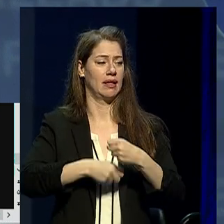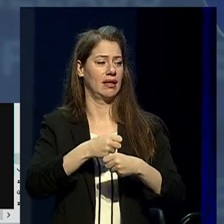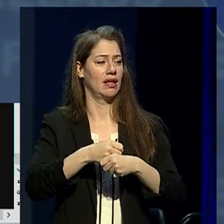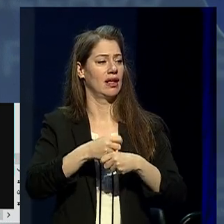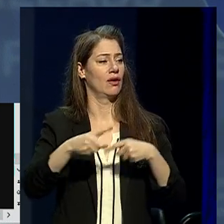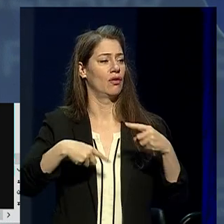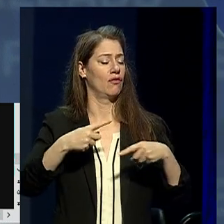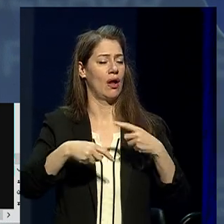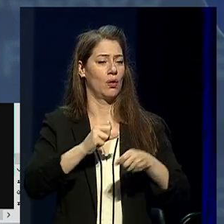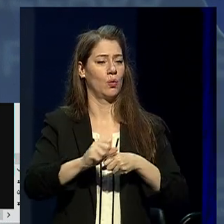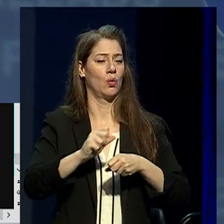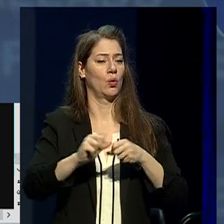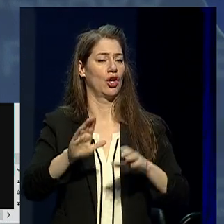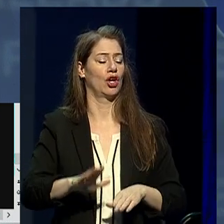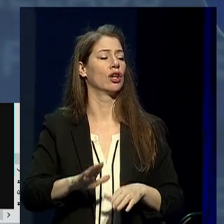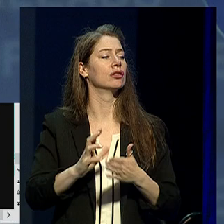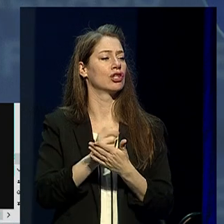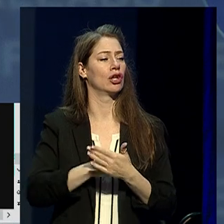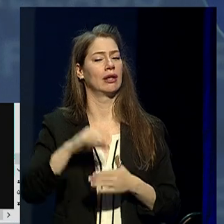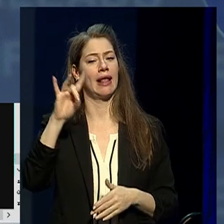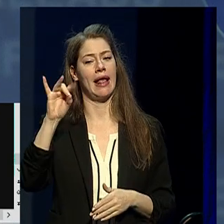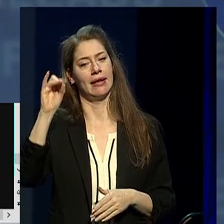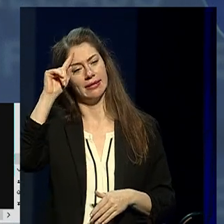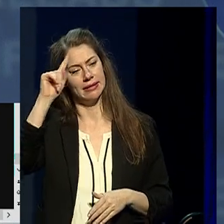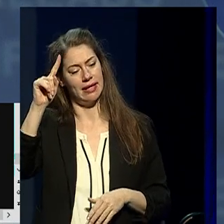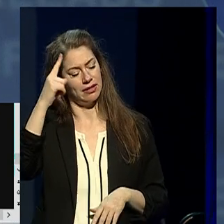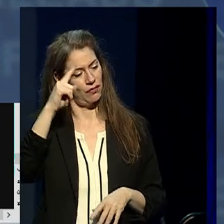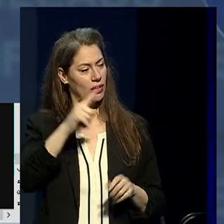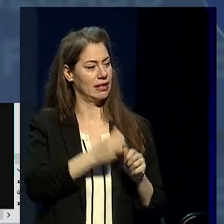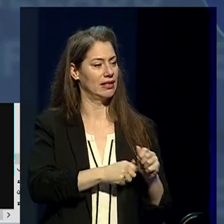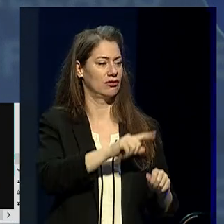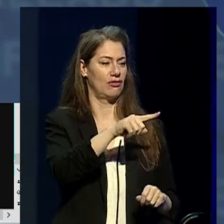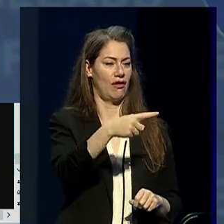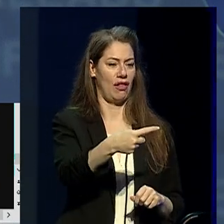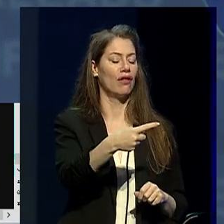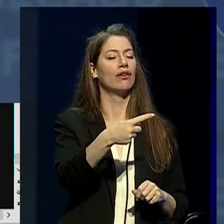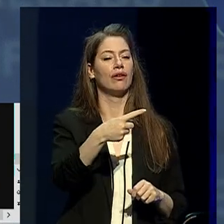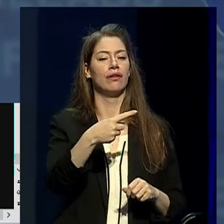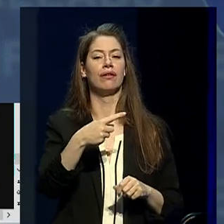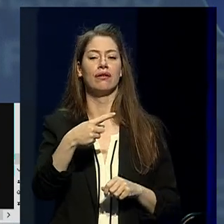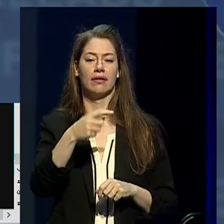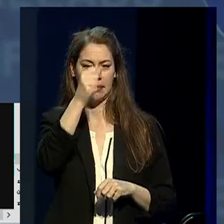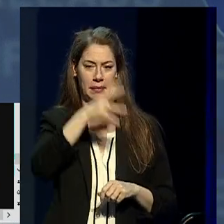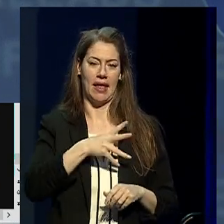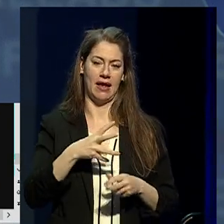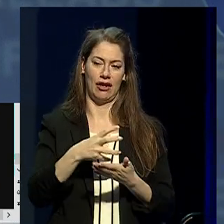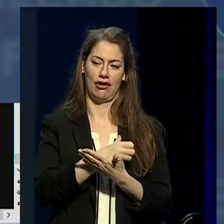make only 80 cents for every dollar earned by men. We need to do better.